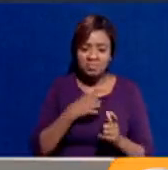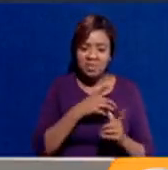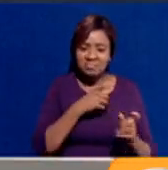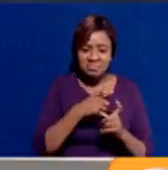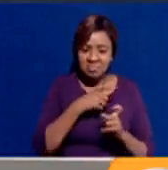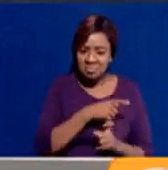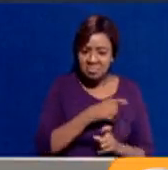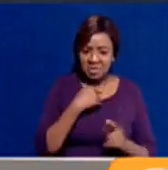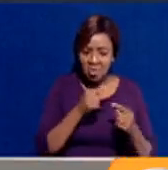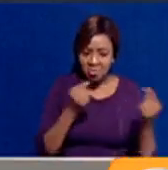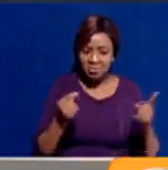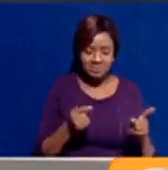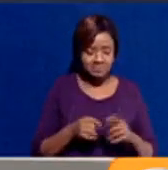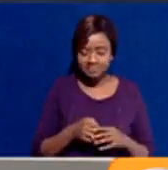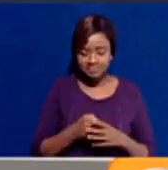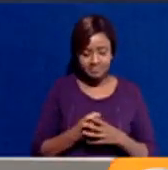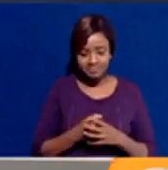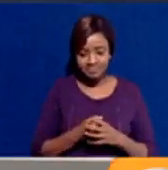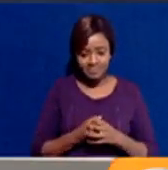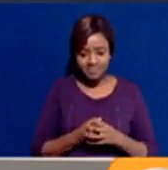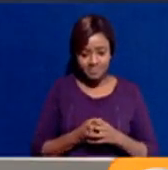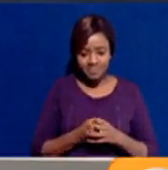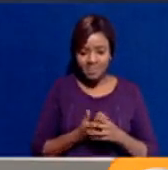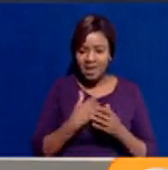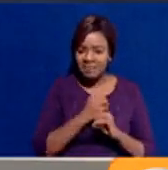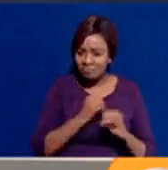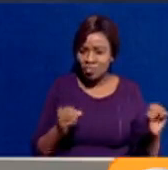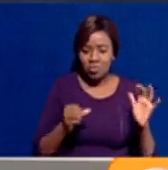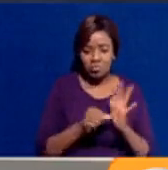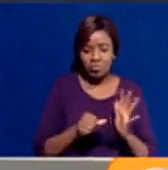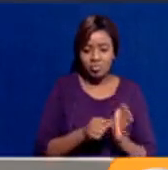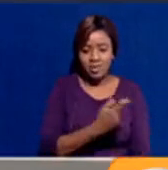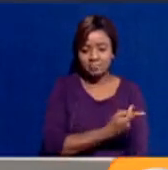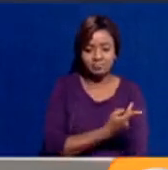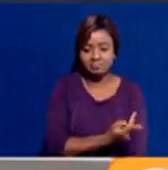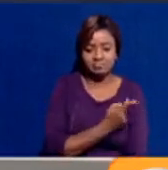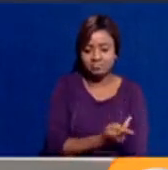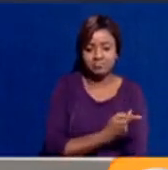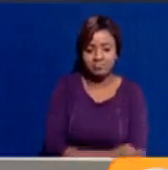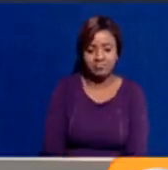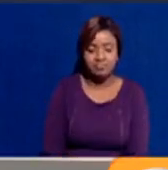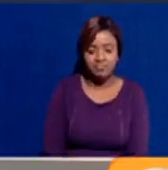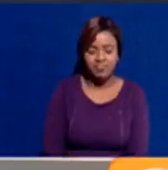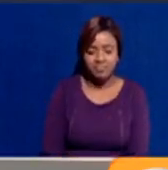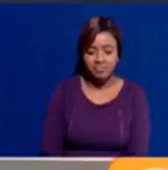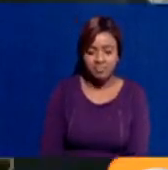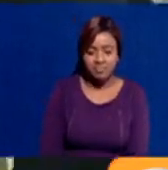say, detractors for fueling a non-existent feud. Citizen TV's Ayub Abdikadir reports.